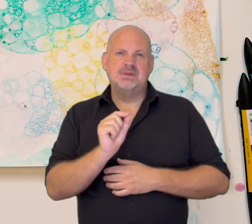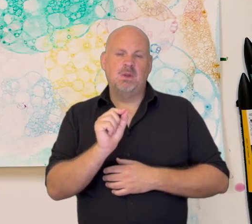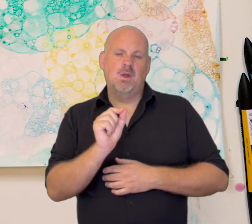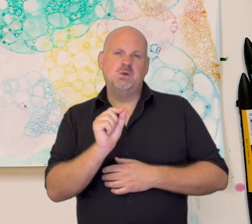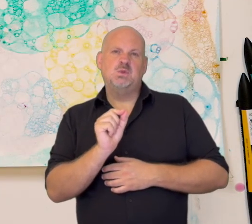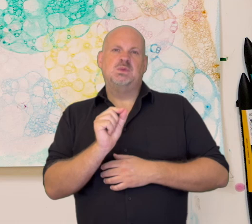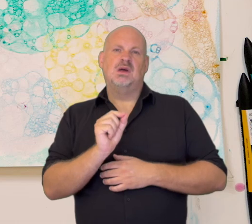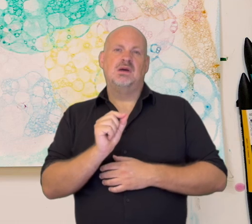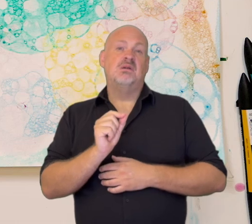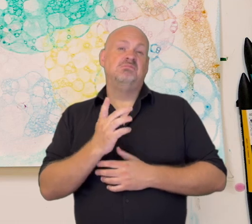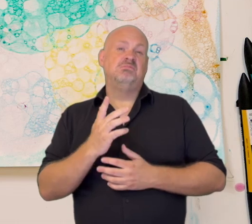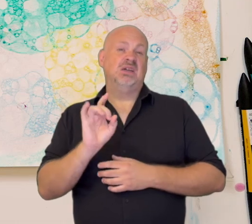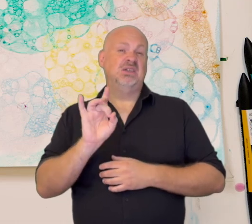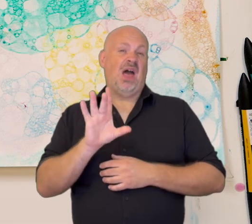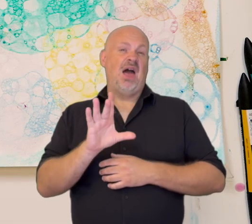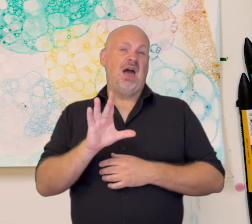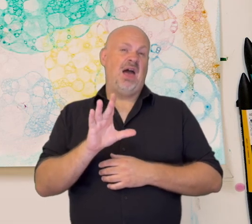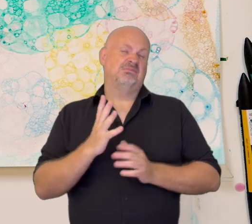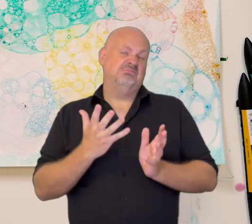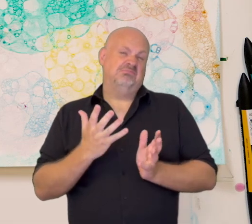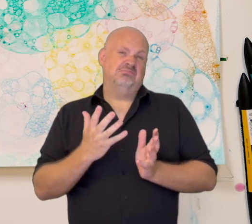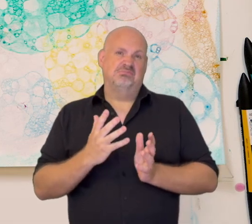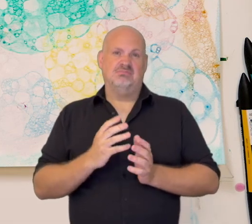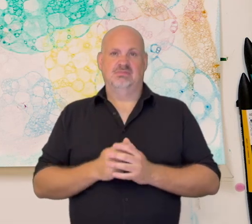I'll call them, maybe a star.